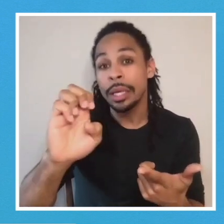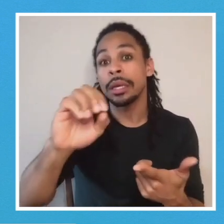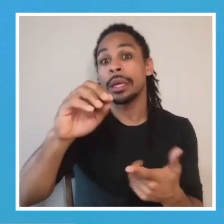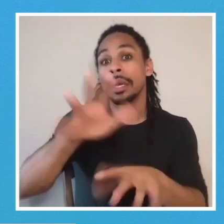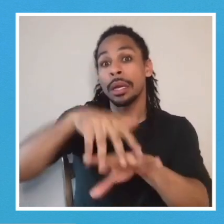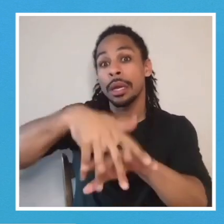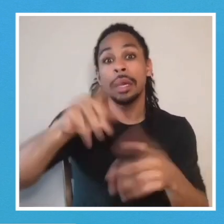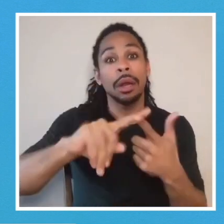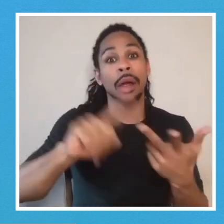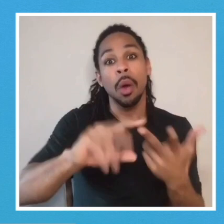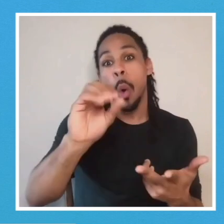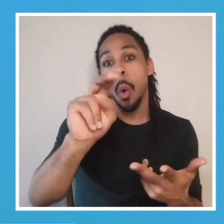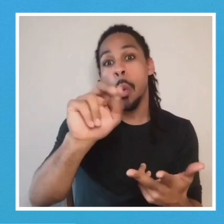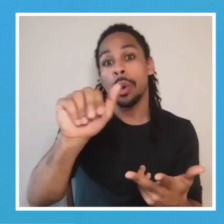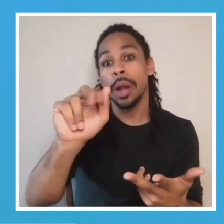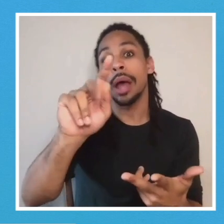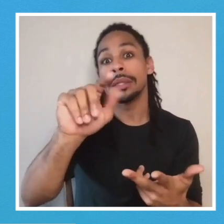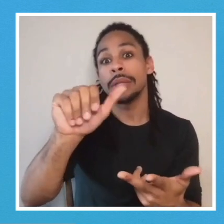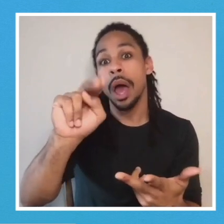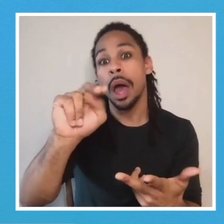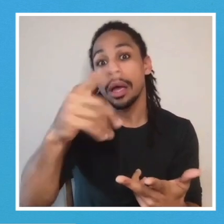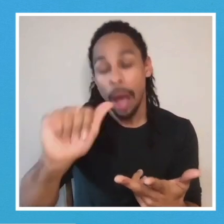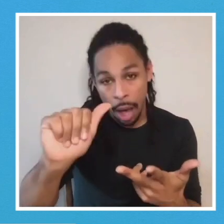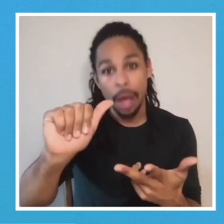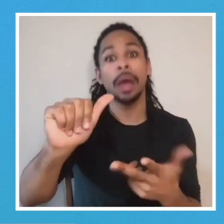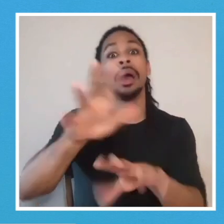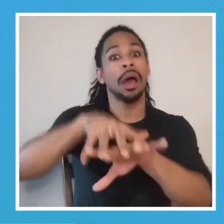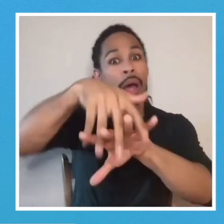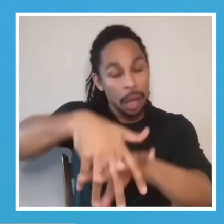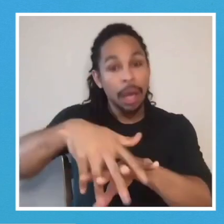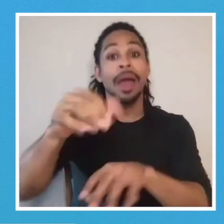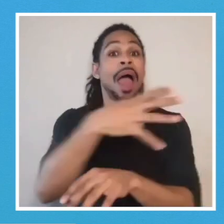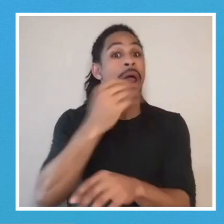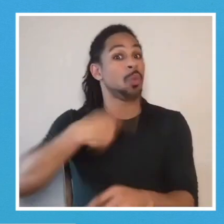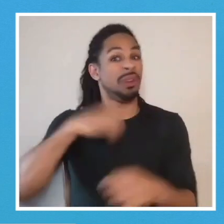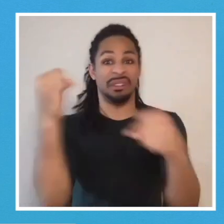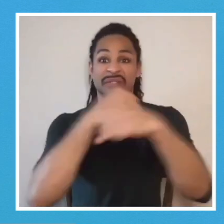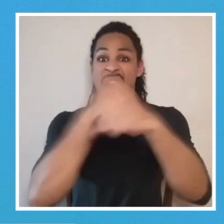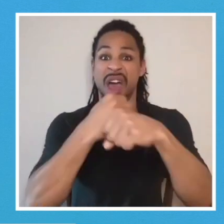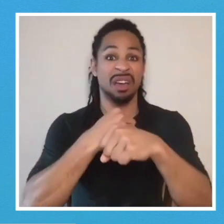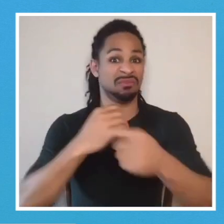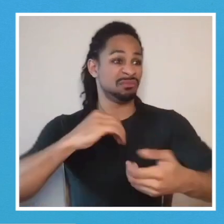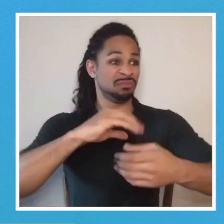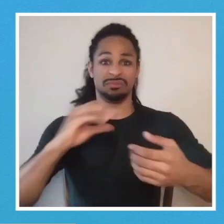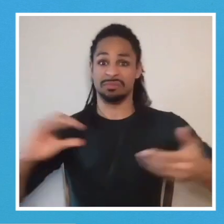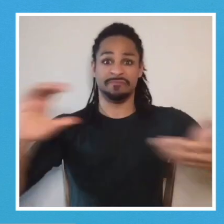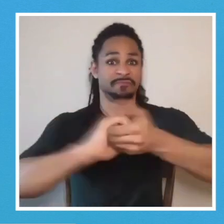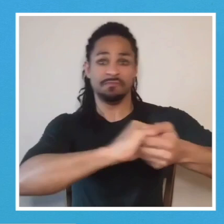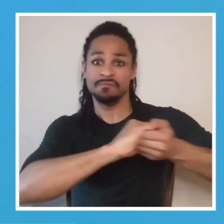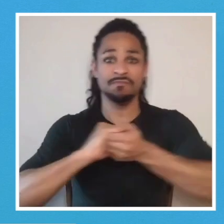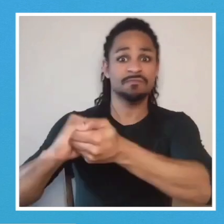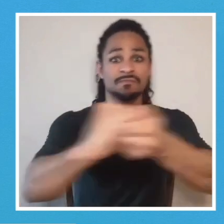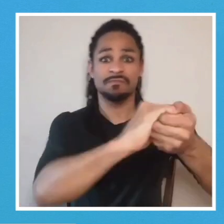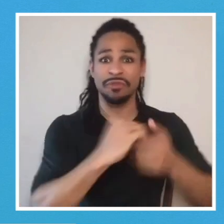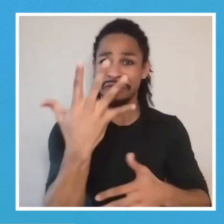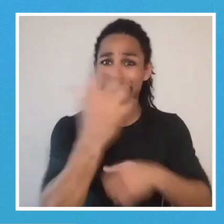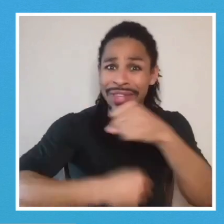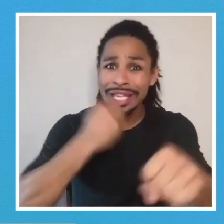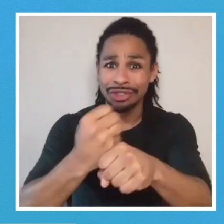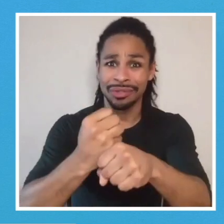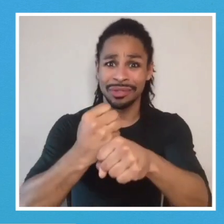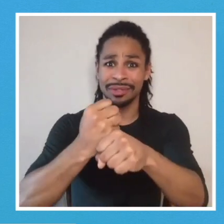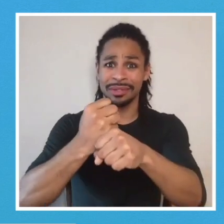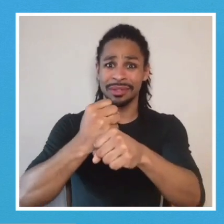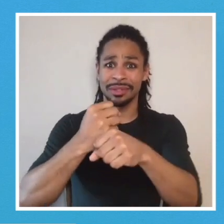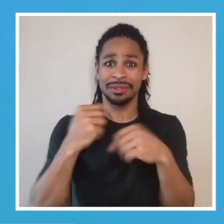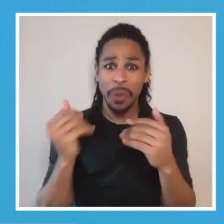And we were fighting arm in arm. And that was a 5-year struggle. And I was invited into